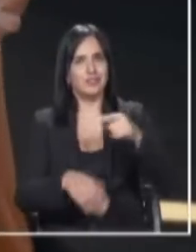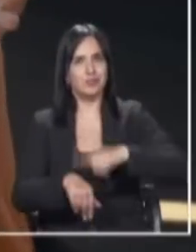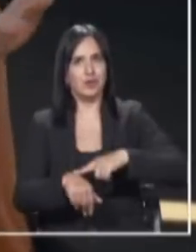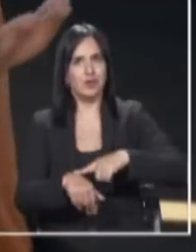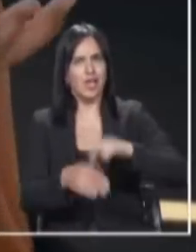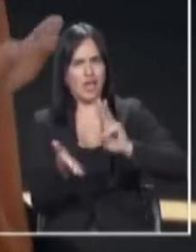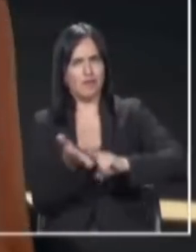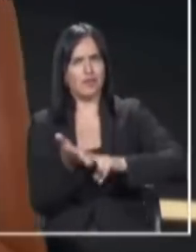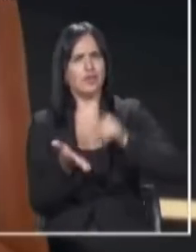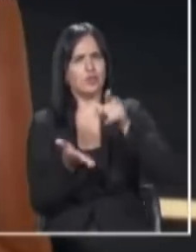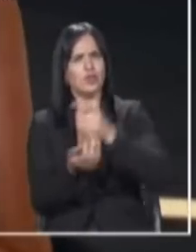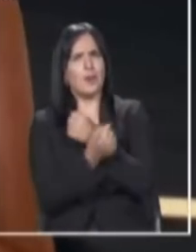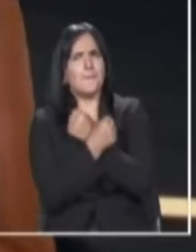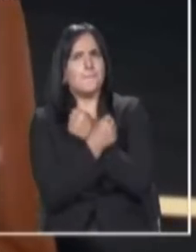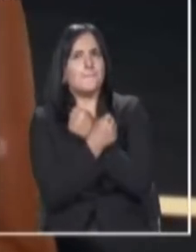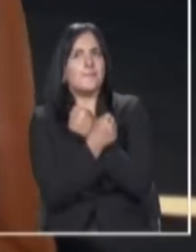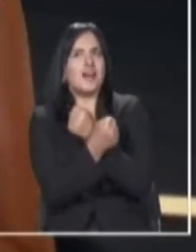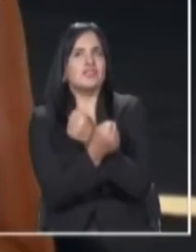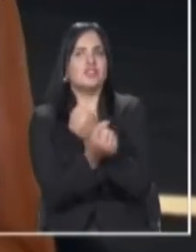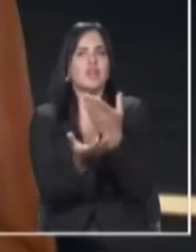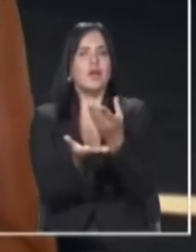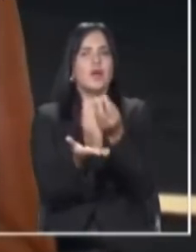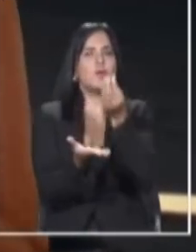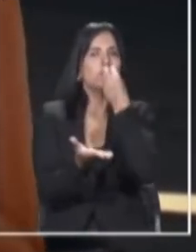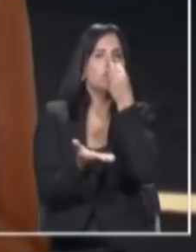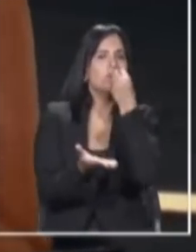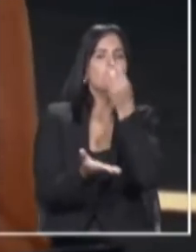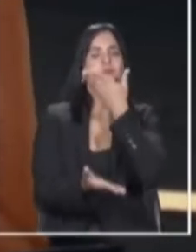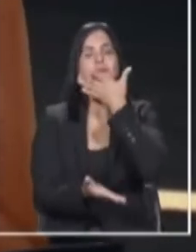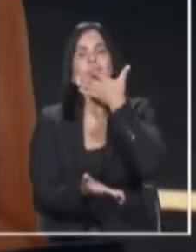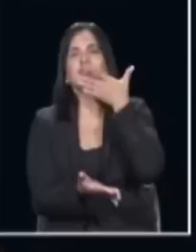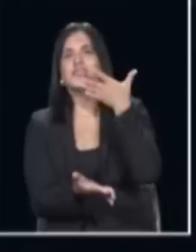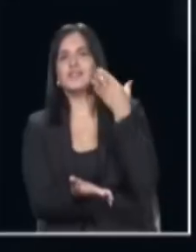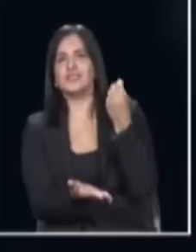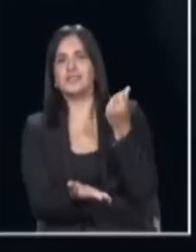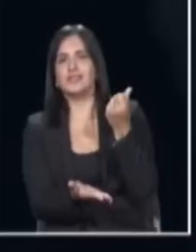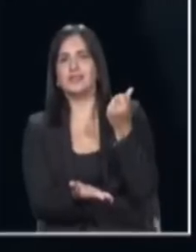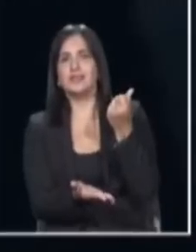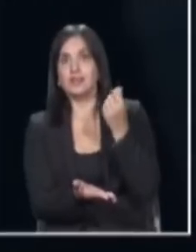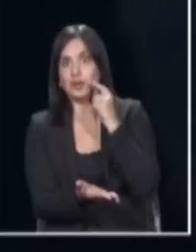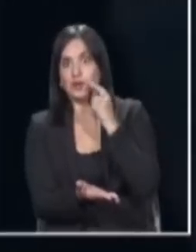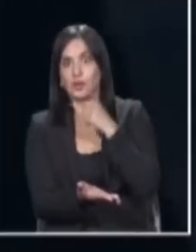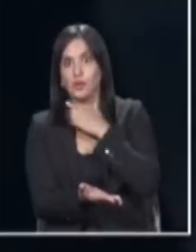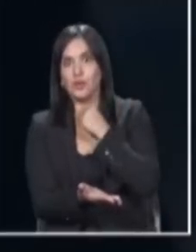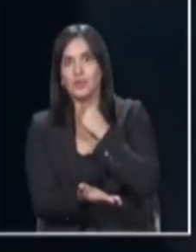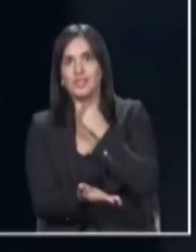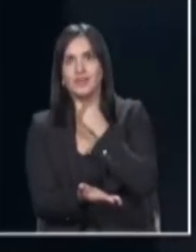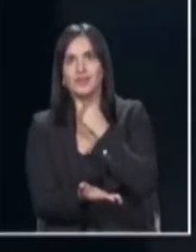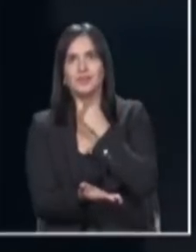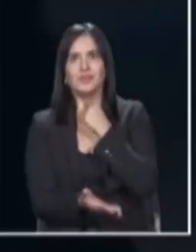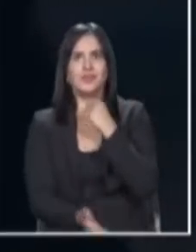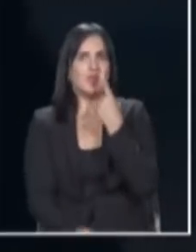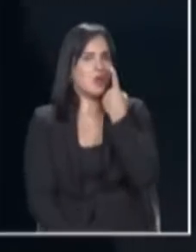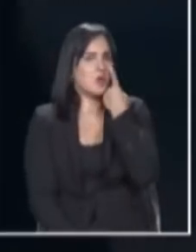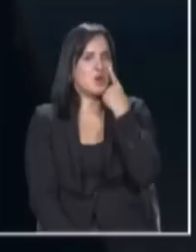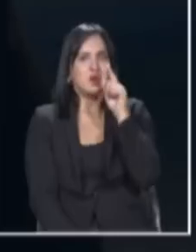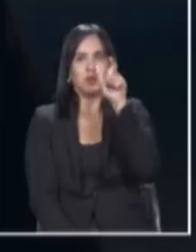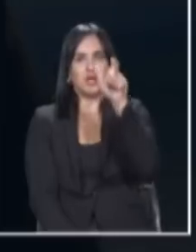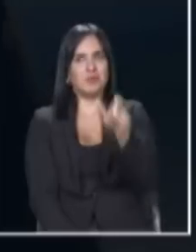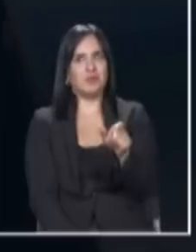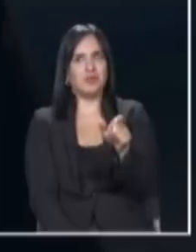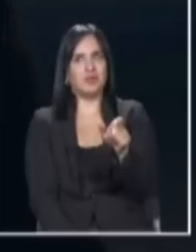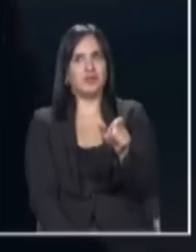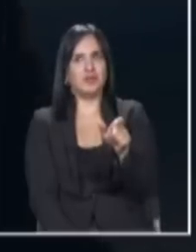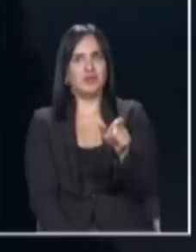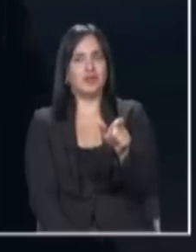it is is it true that you are passionate for food and flavors I'm not familiar with the person